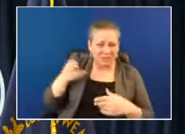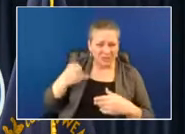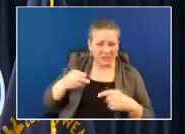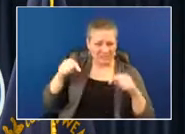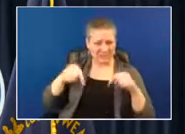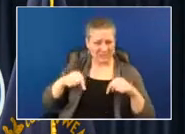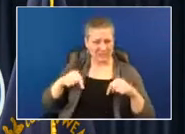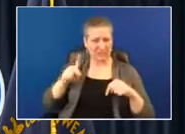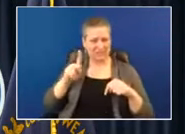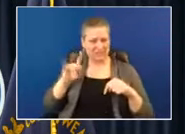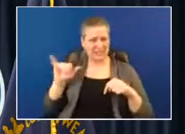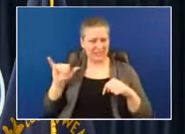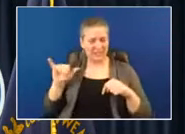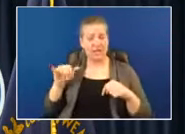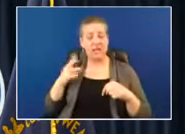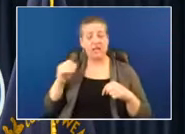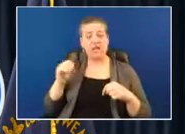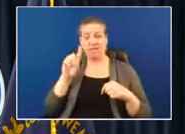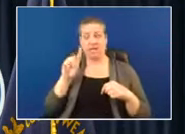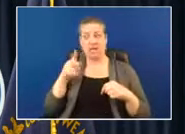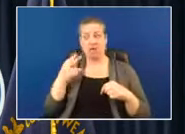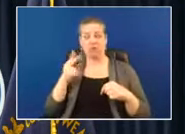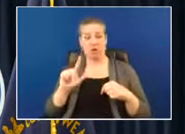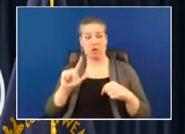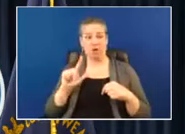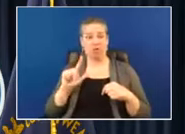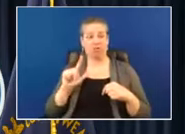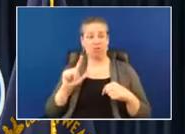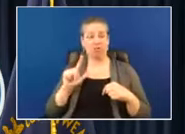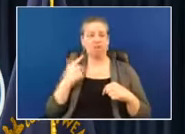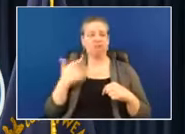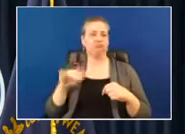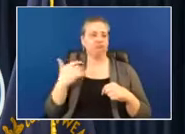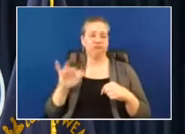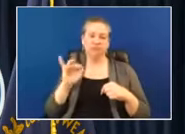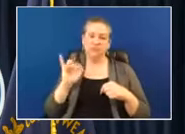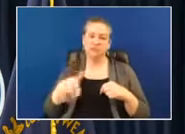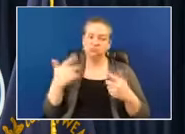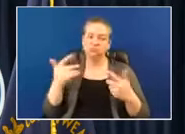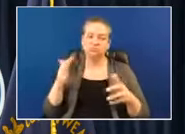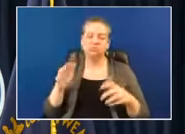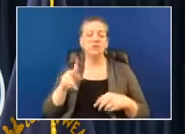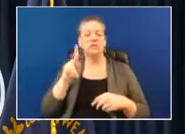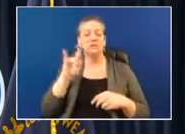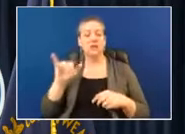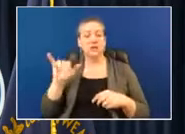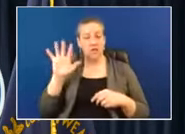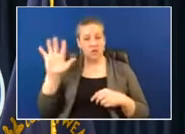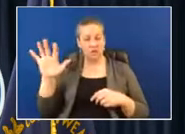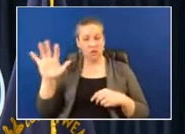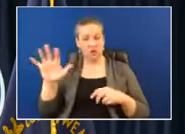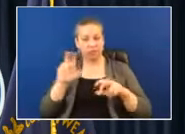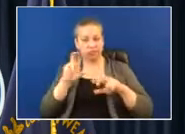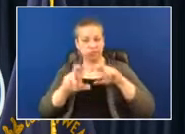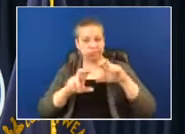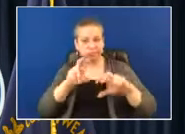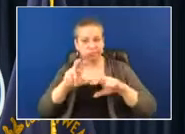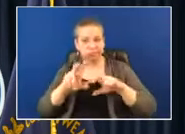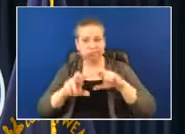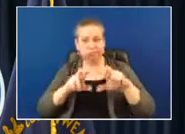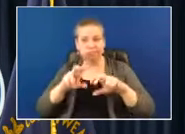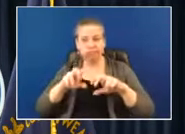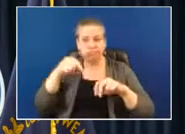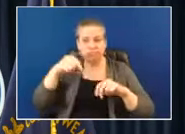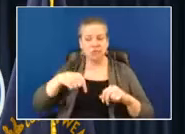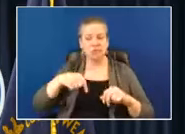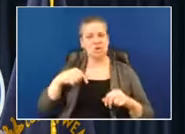United States, if not close to it. Kentucky's distribution and logistics sector is a key factor to our attraction of